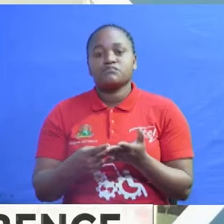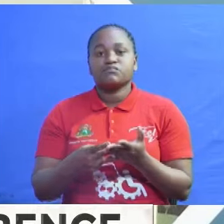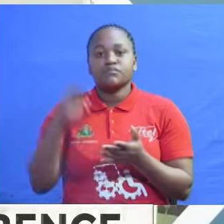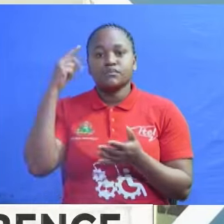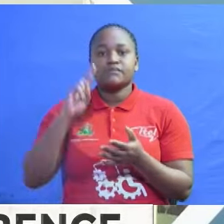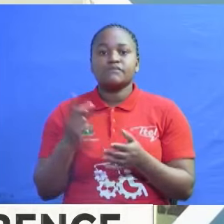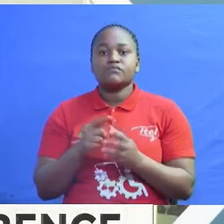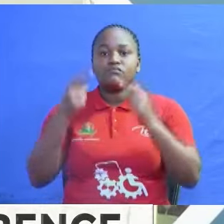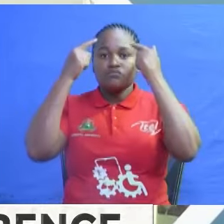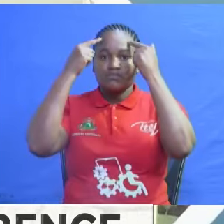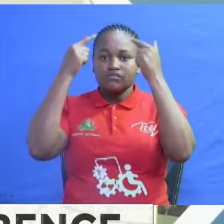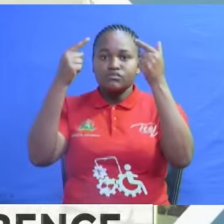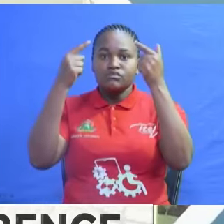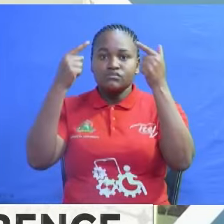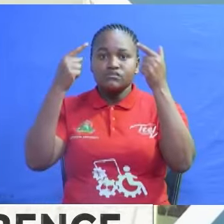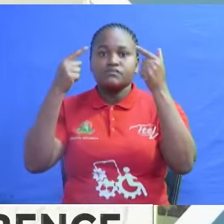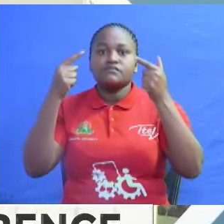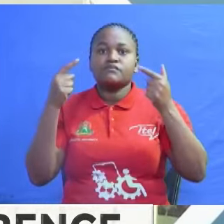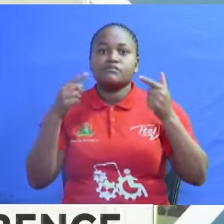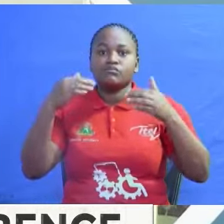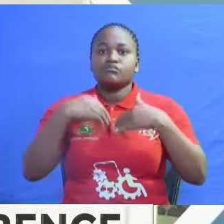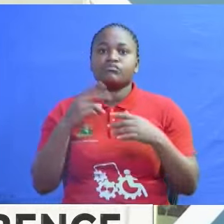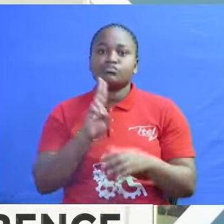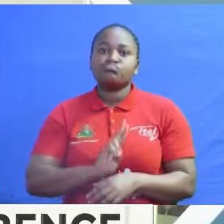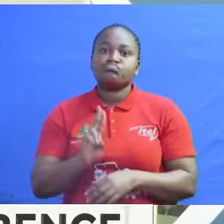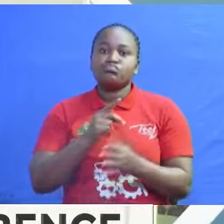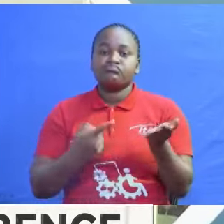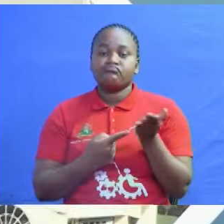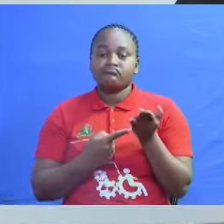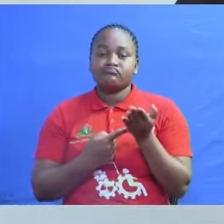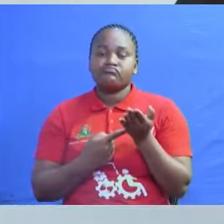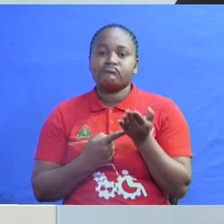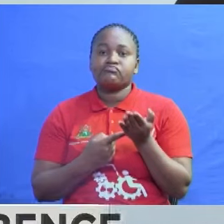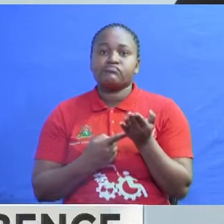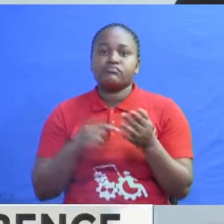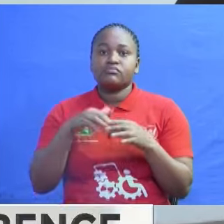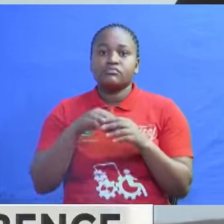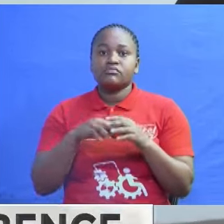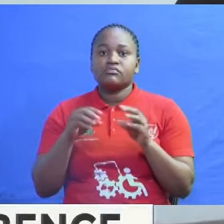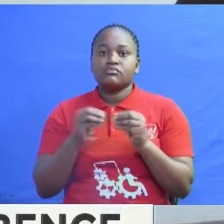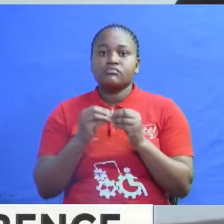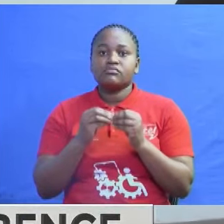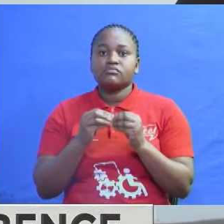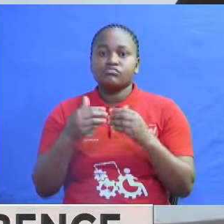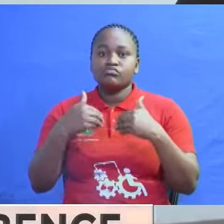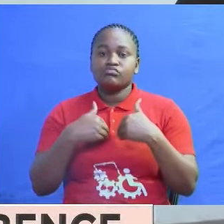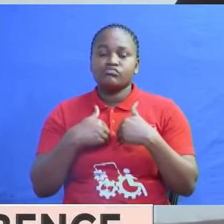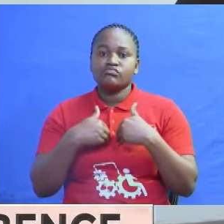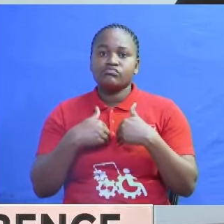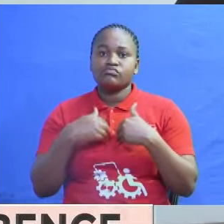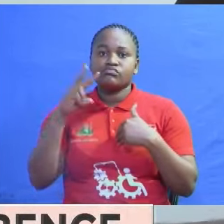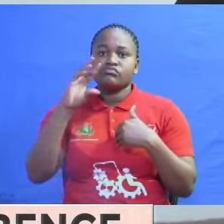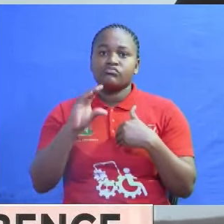for us to succeed, we have to use technology. In this conference, we have